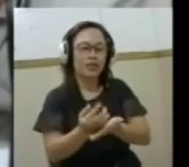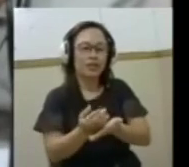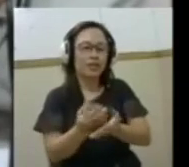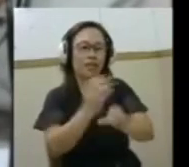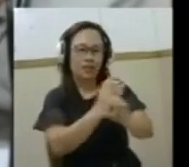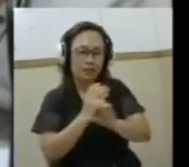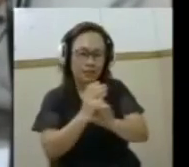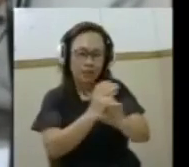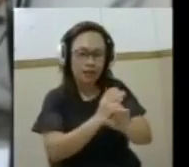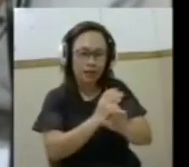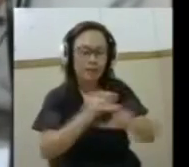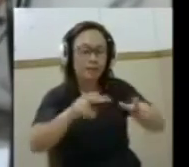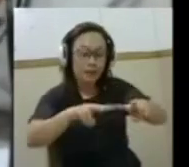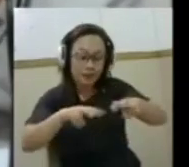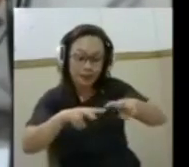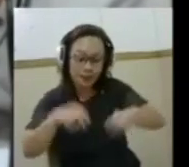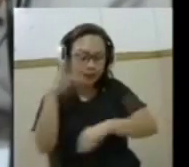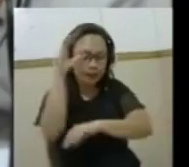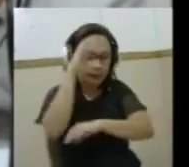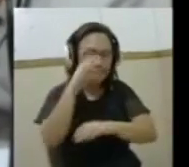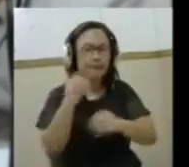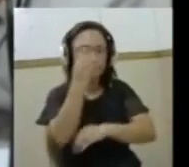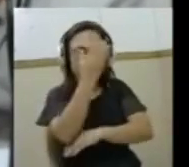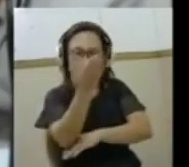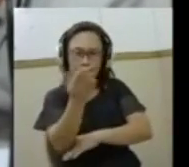and diligent searching of particular information done in a